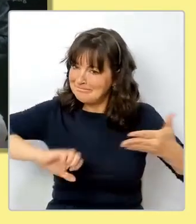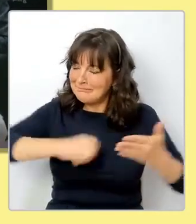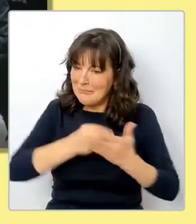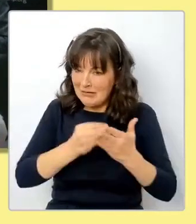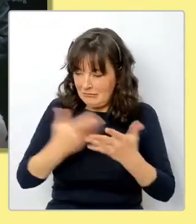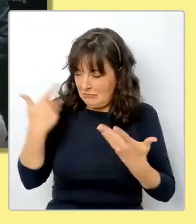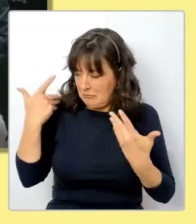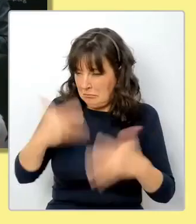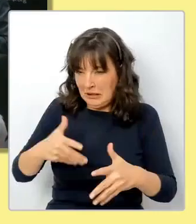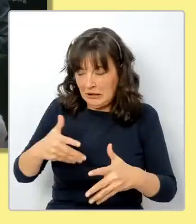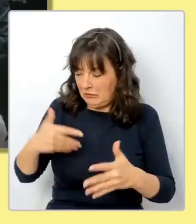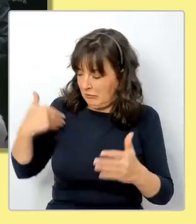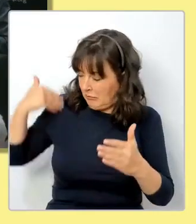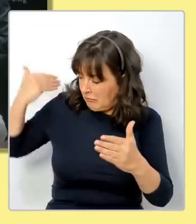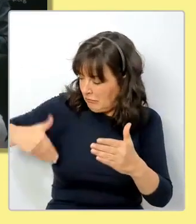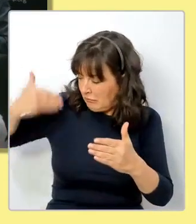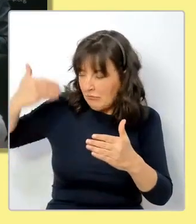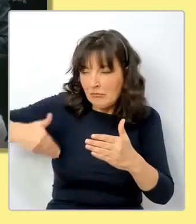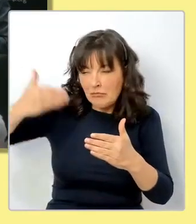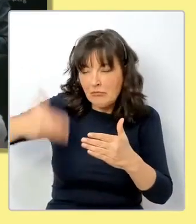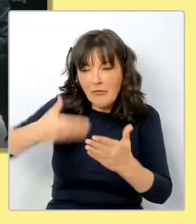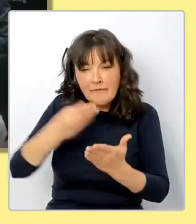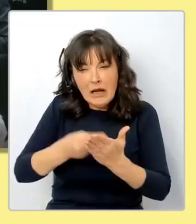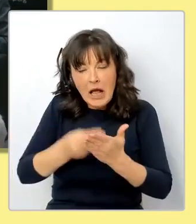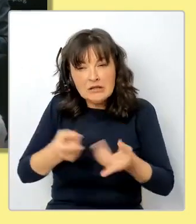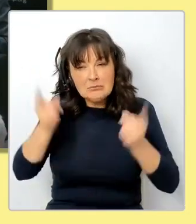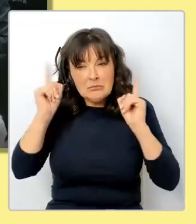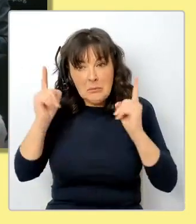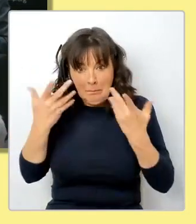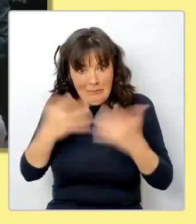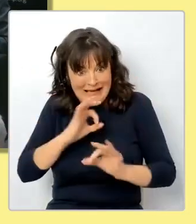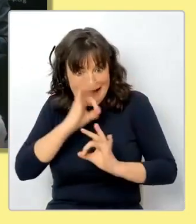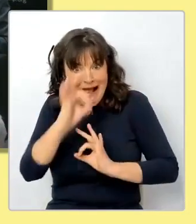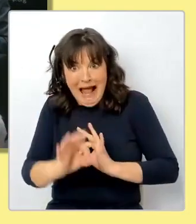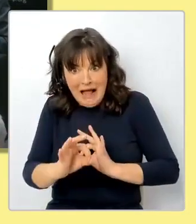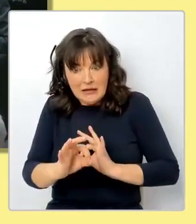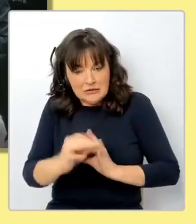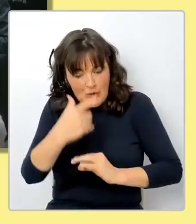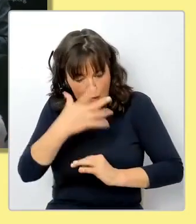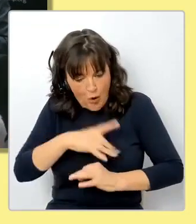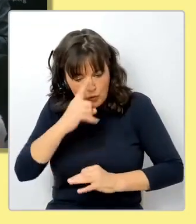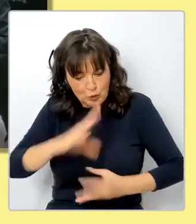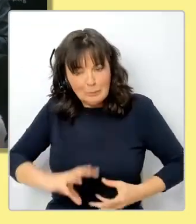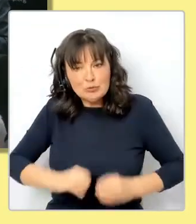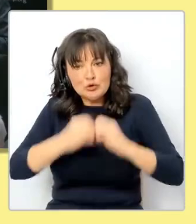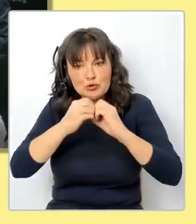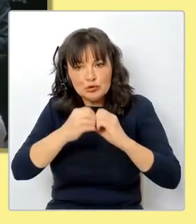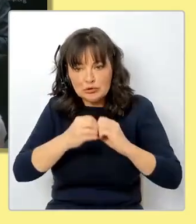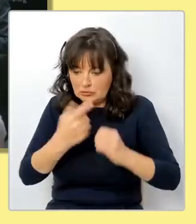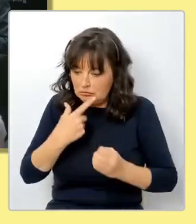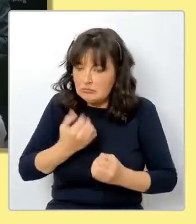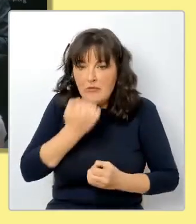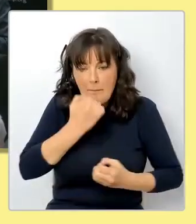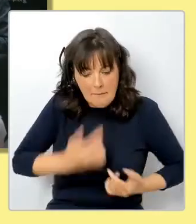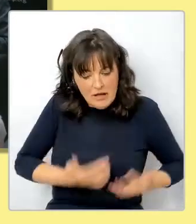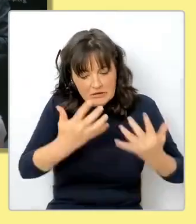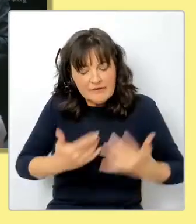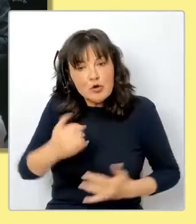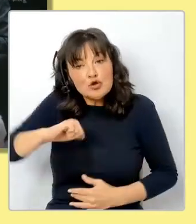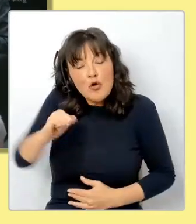Successive finance ministers in the SNP have been asked to produce figures for Scotland as if we